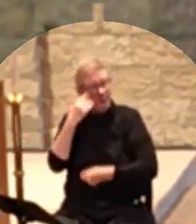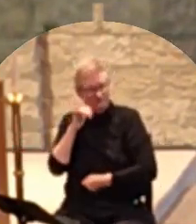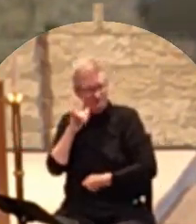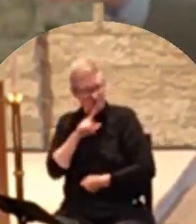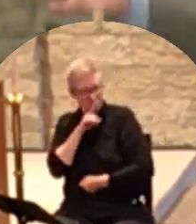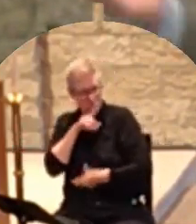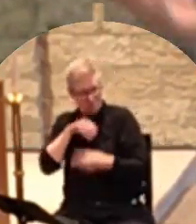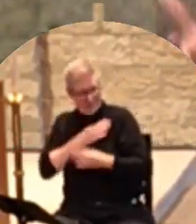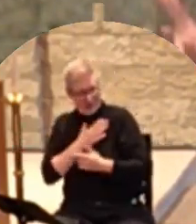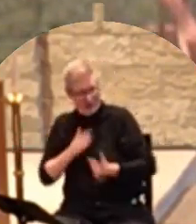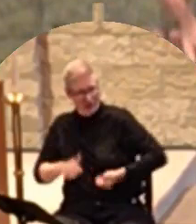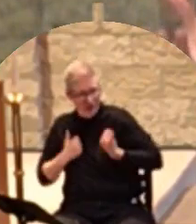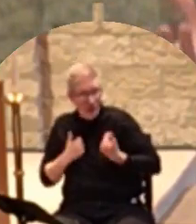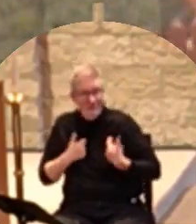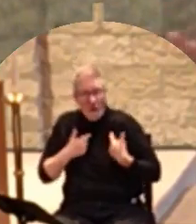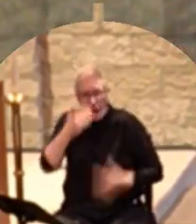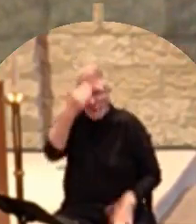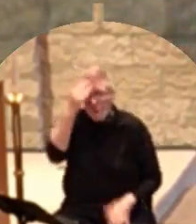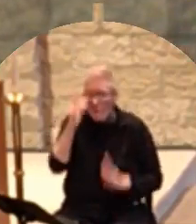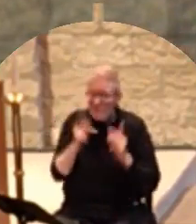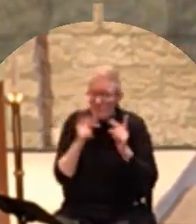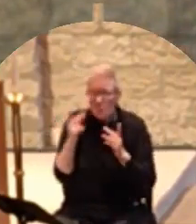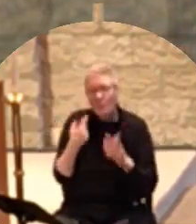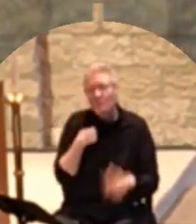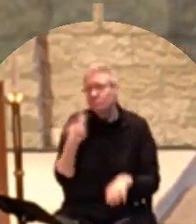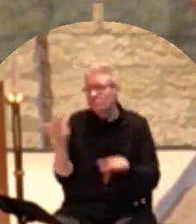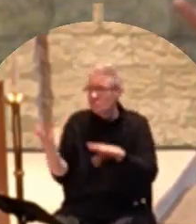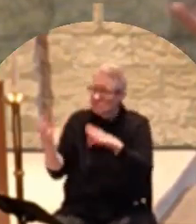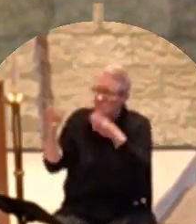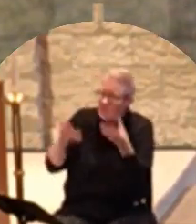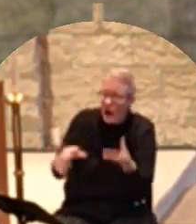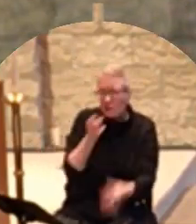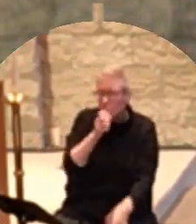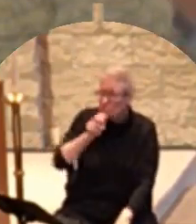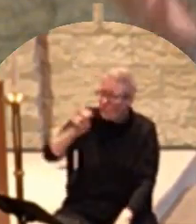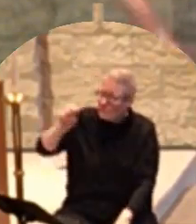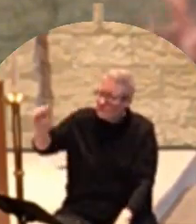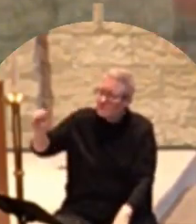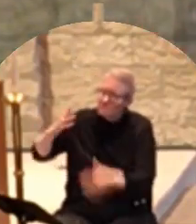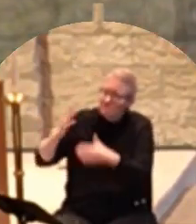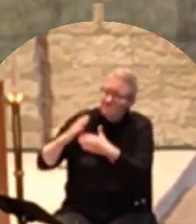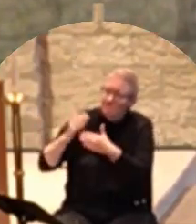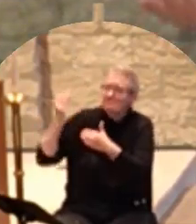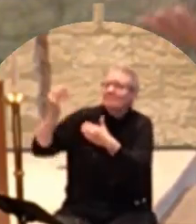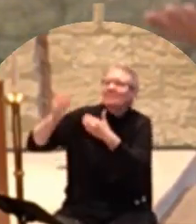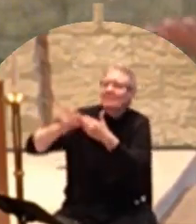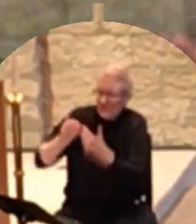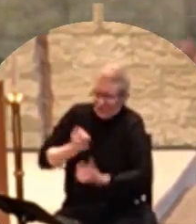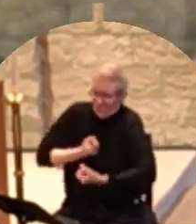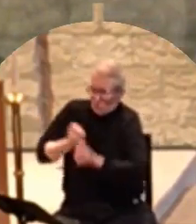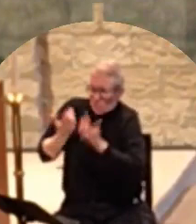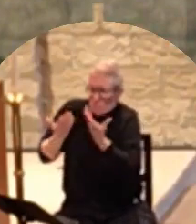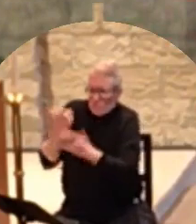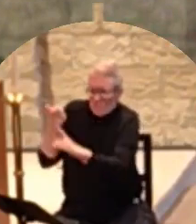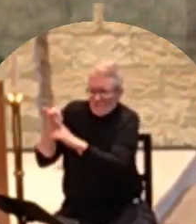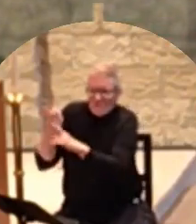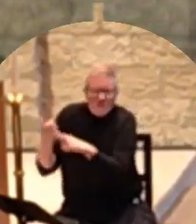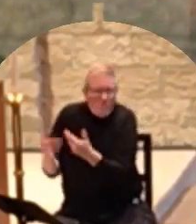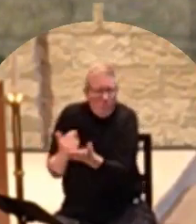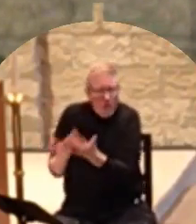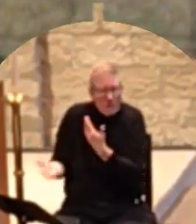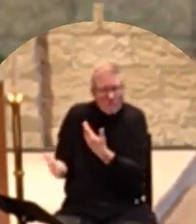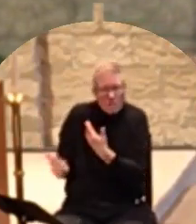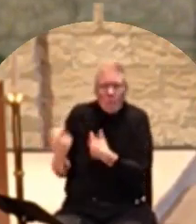the other side, as we so often refer to, or has transitioned into the next expression of being, whatever that may be, we call